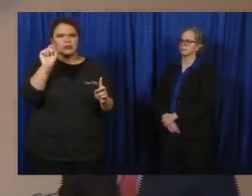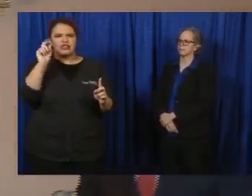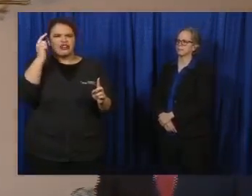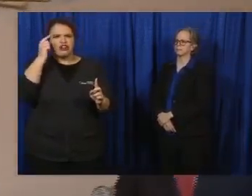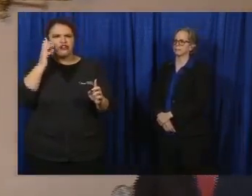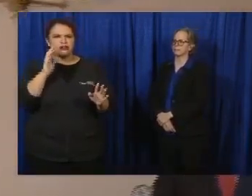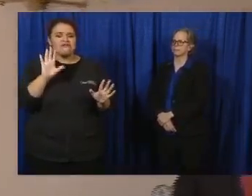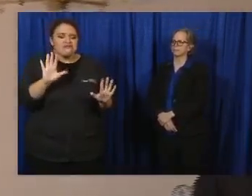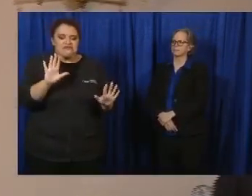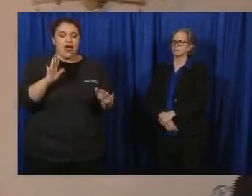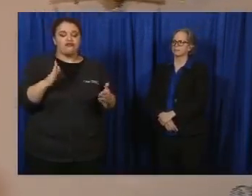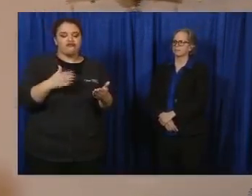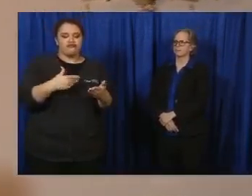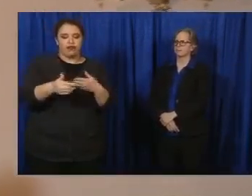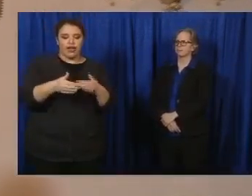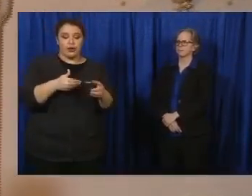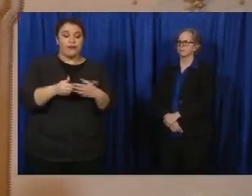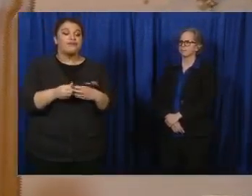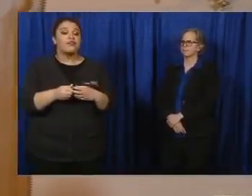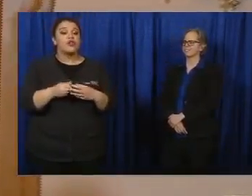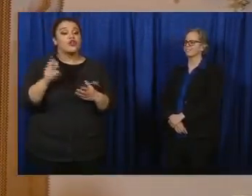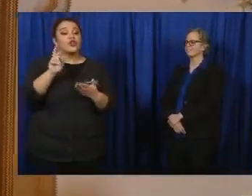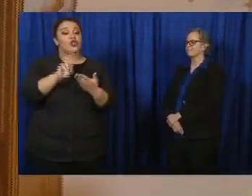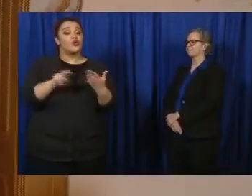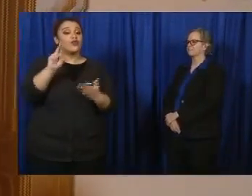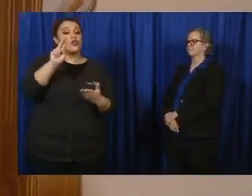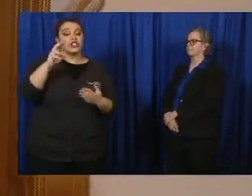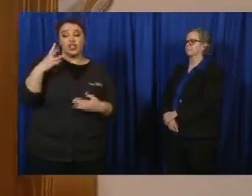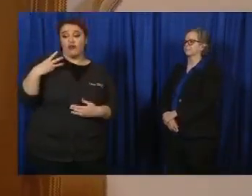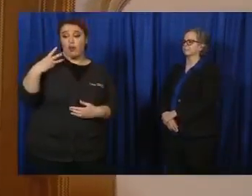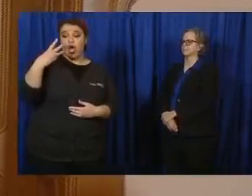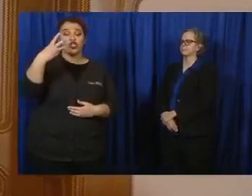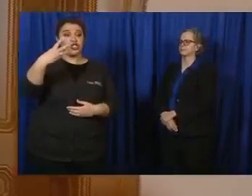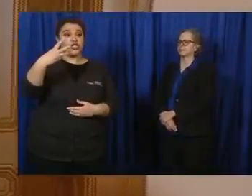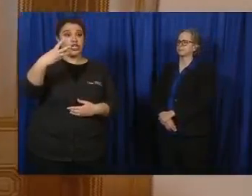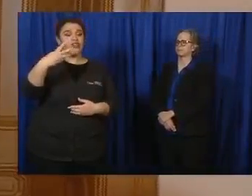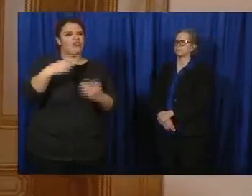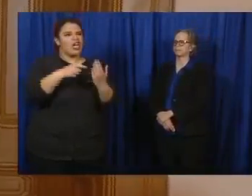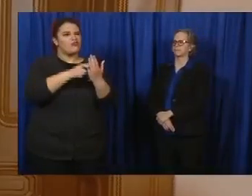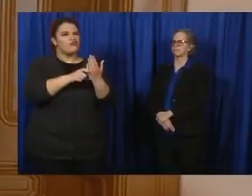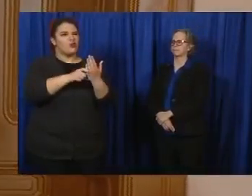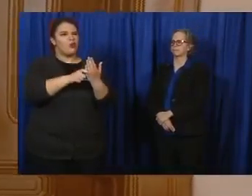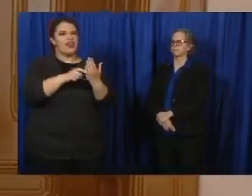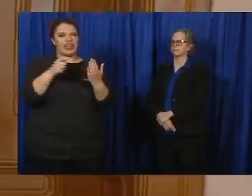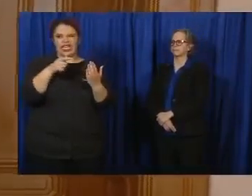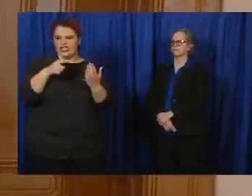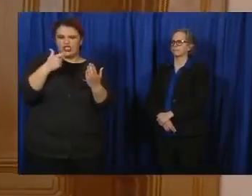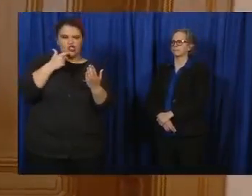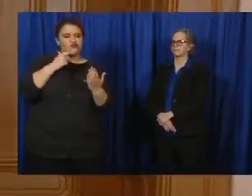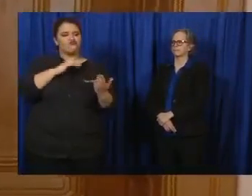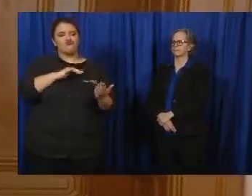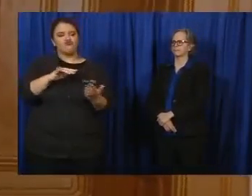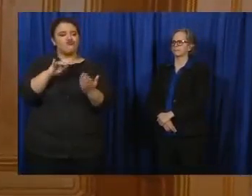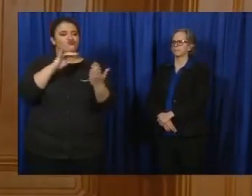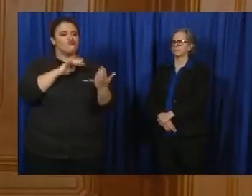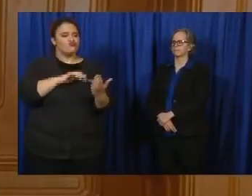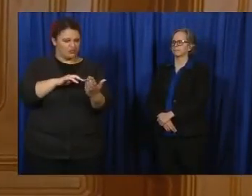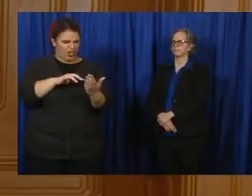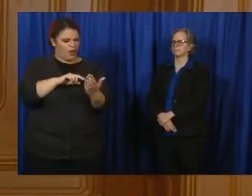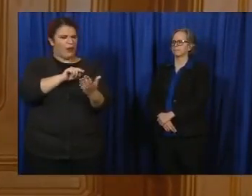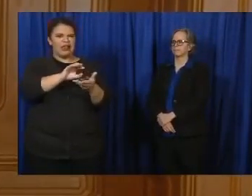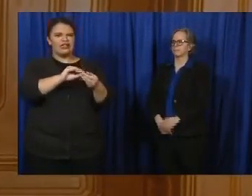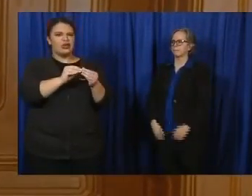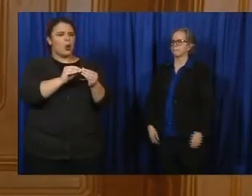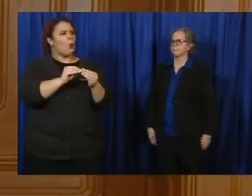University of Washington that came out today, and essentially was much less dire than the projections that the DeWine administration has been citing. Among other things, they expect